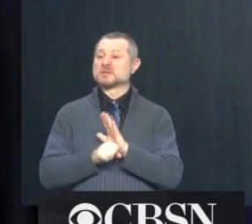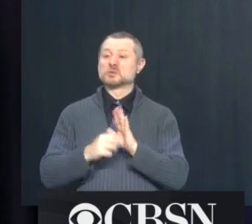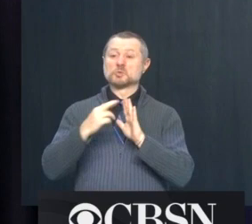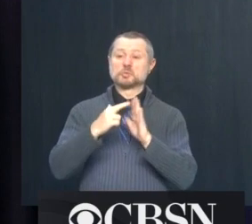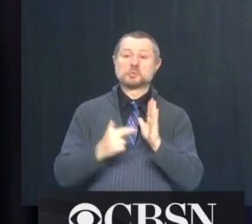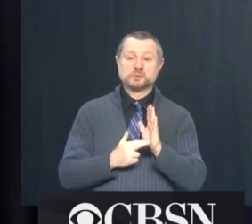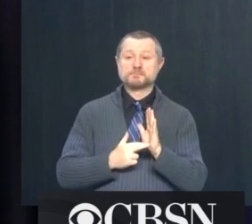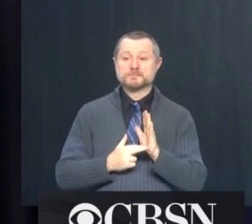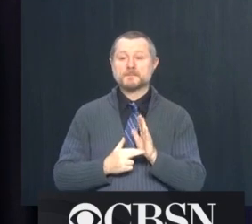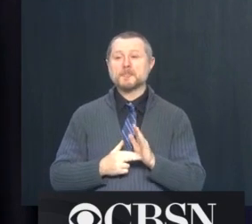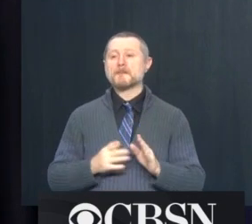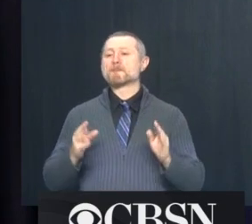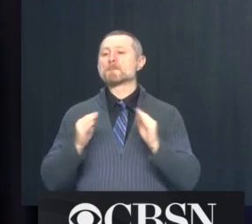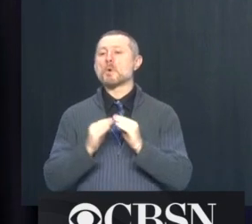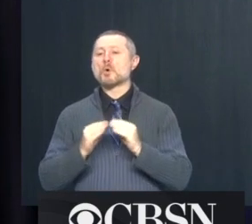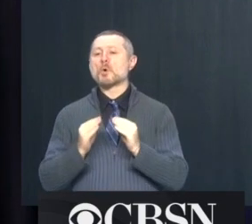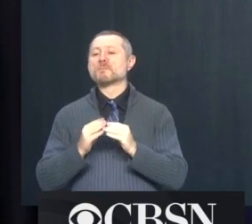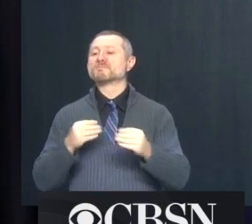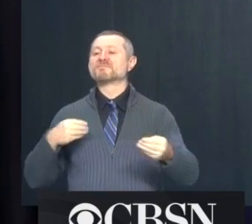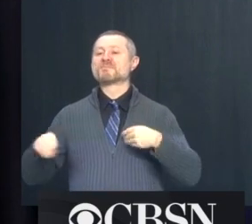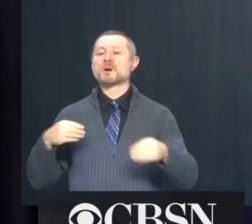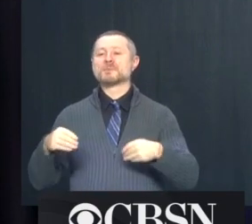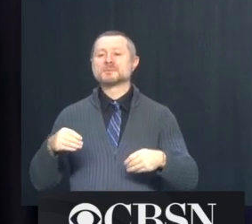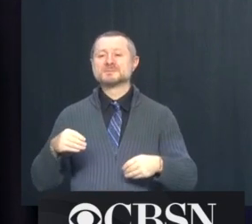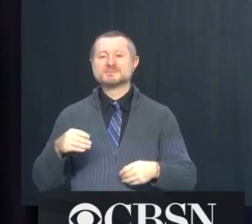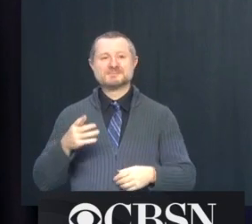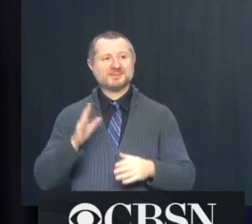more lax than the CDC's rule.